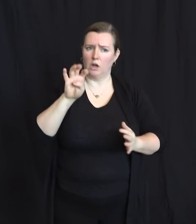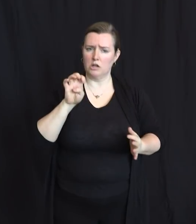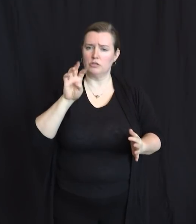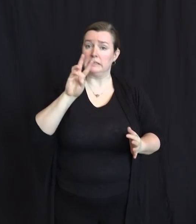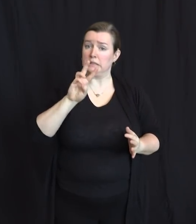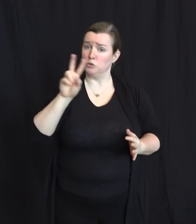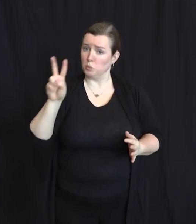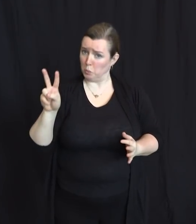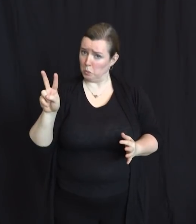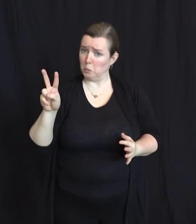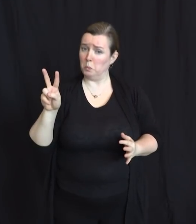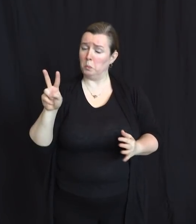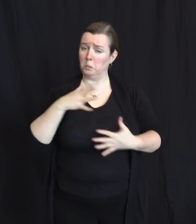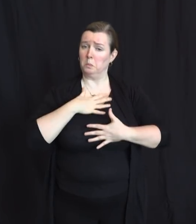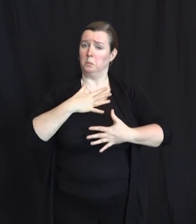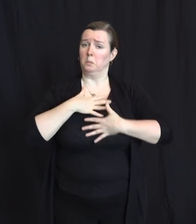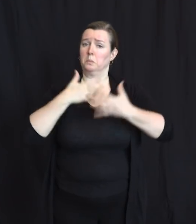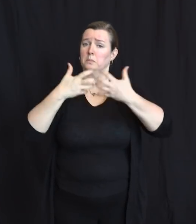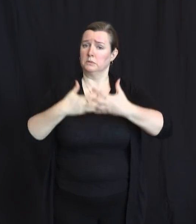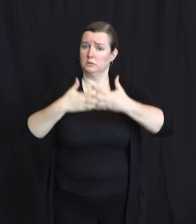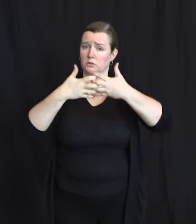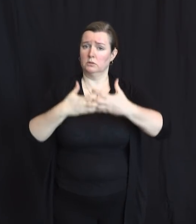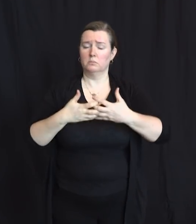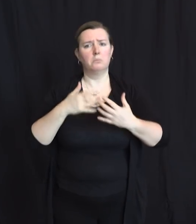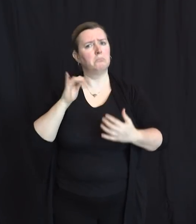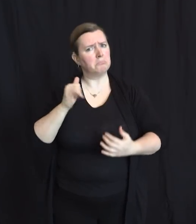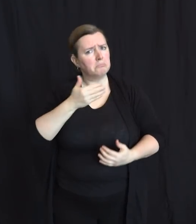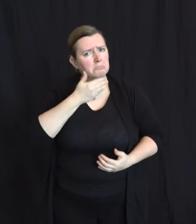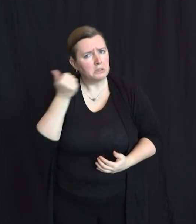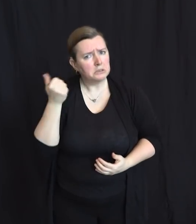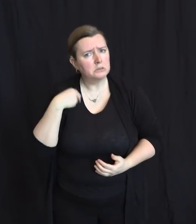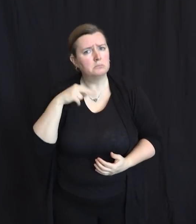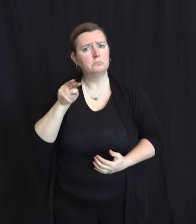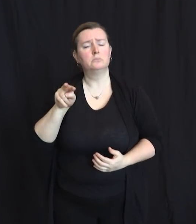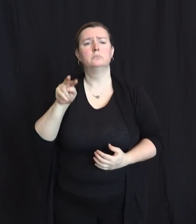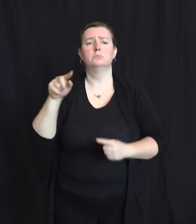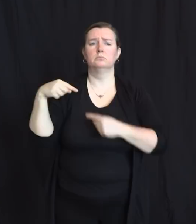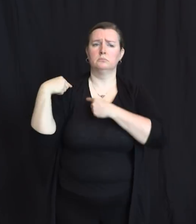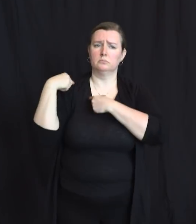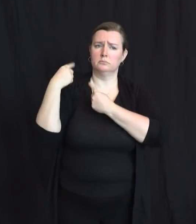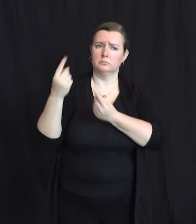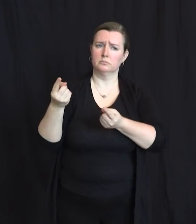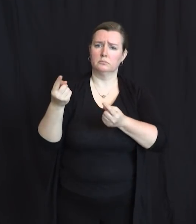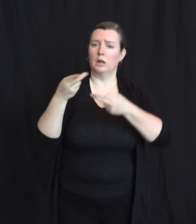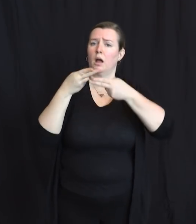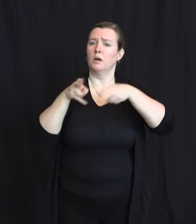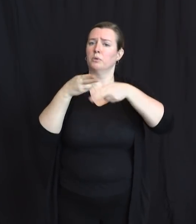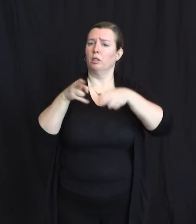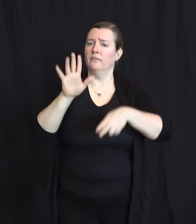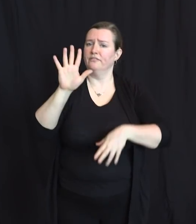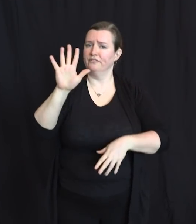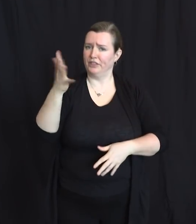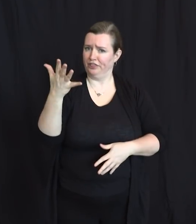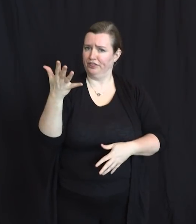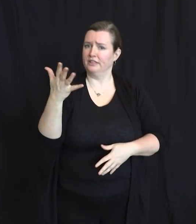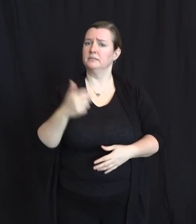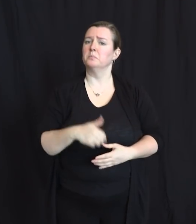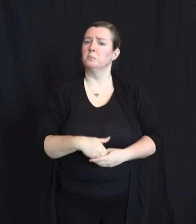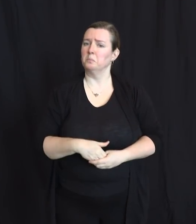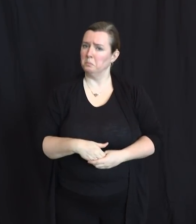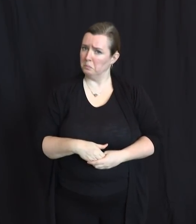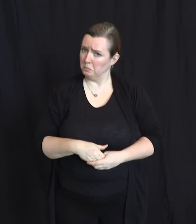use. I think that's the lowest we've been since April 5th, according to our notes. So Judy can give you some color on that. That's a good